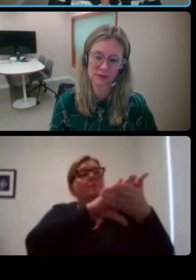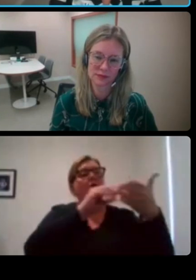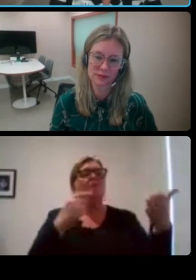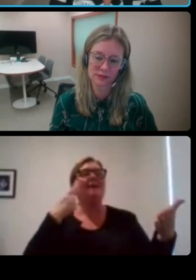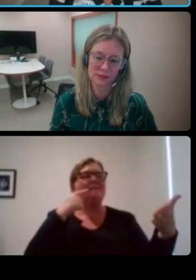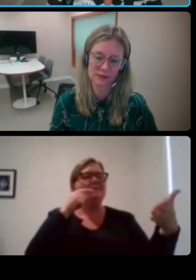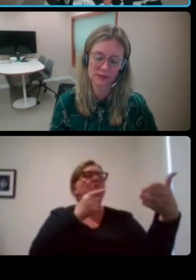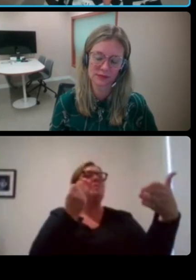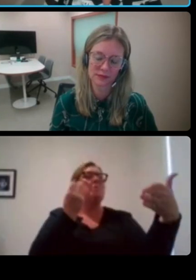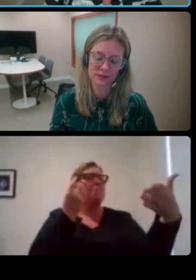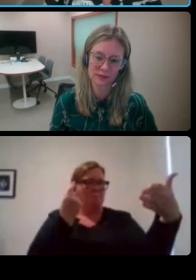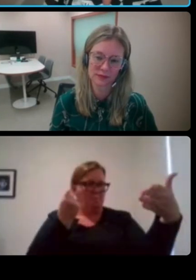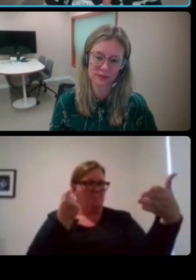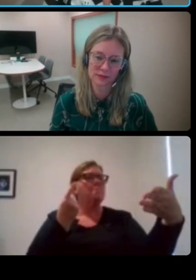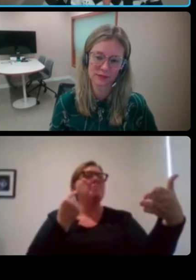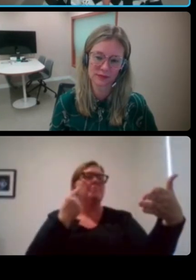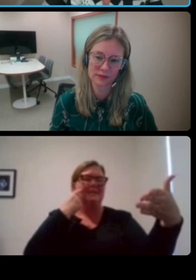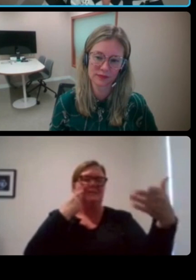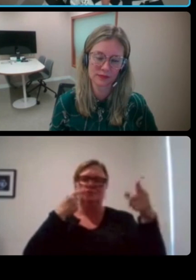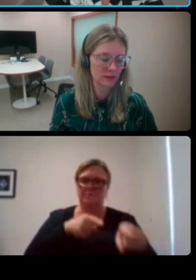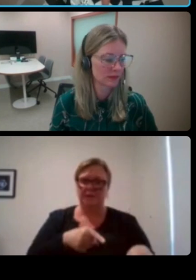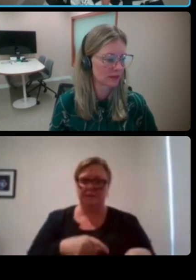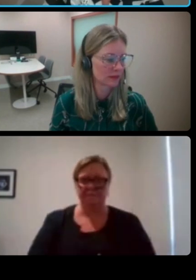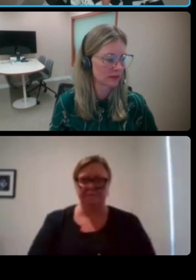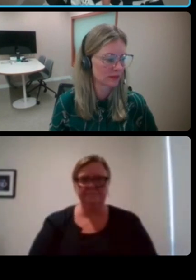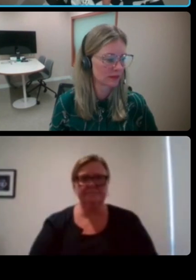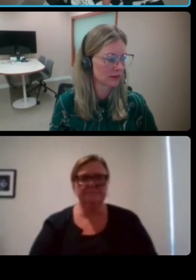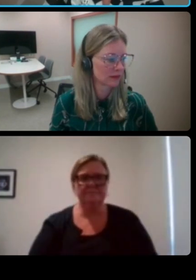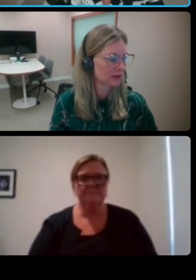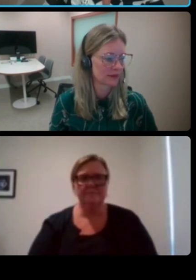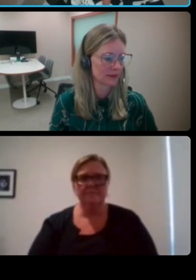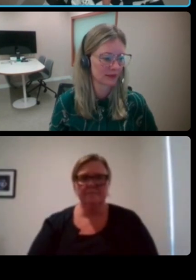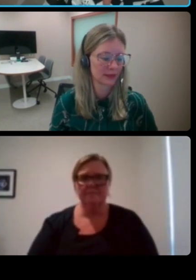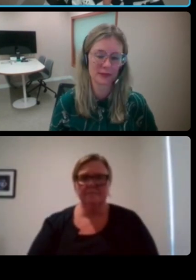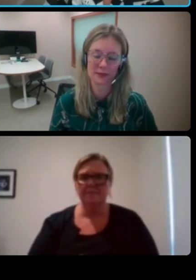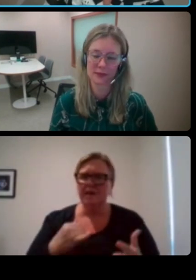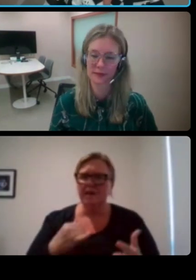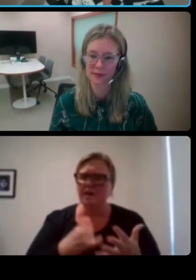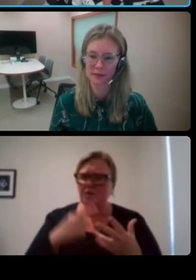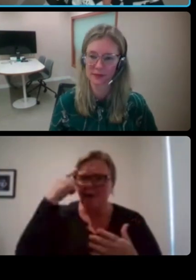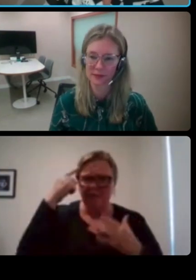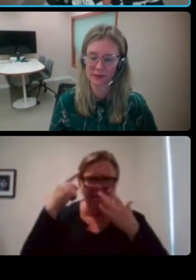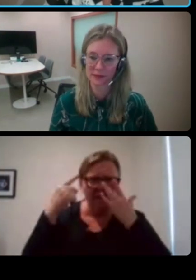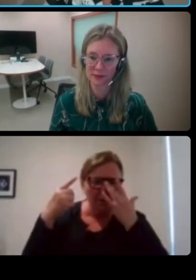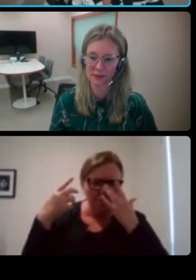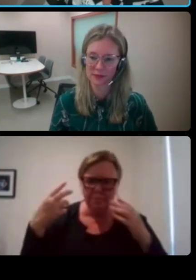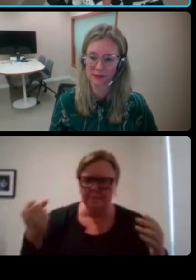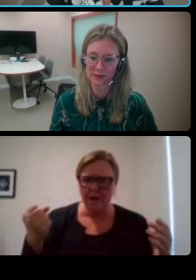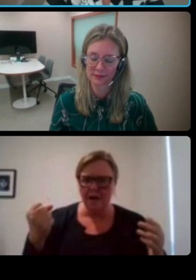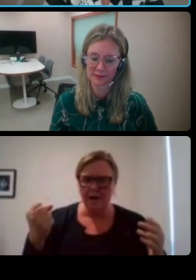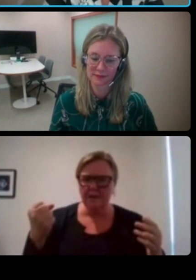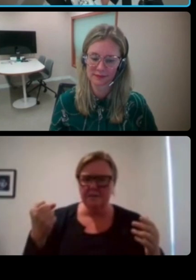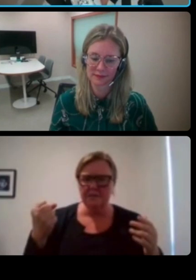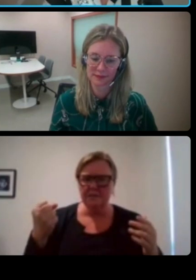to navigate and comply with. So I think in that respect, we may have come